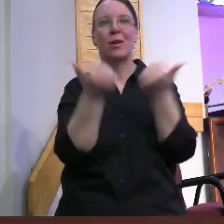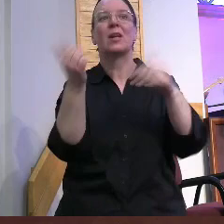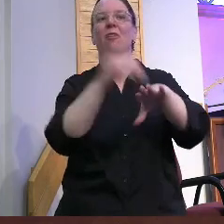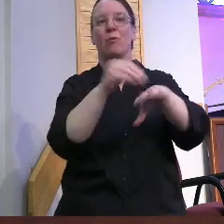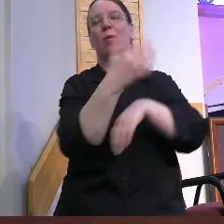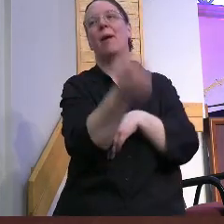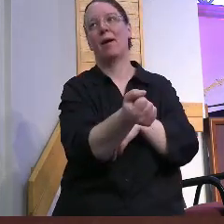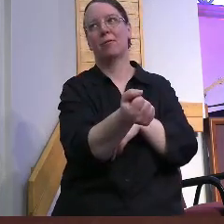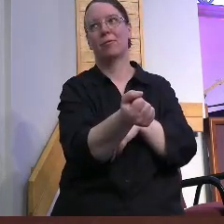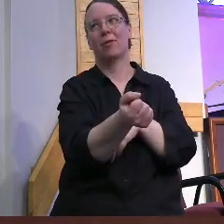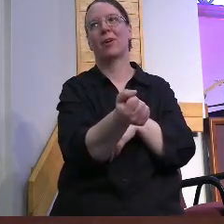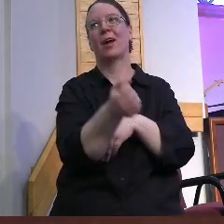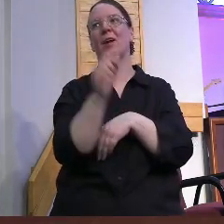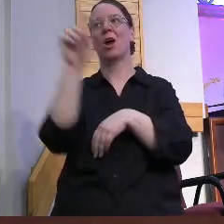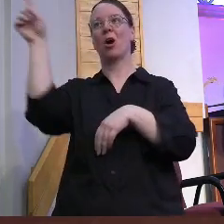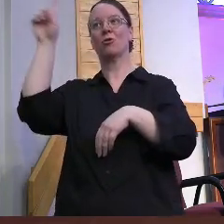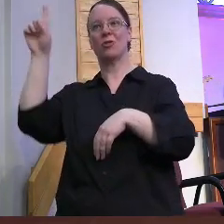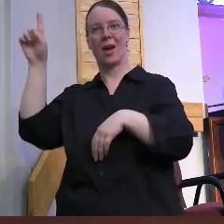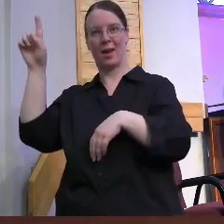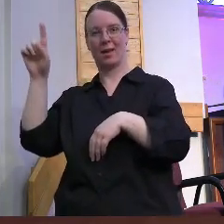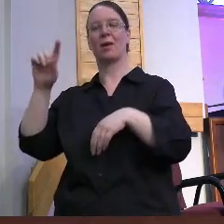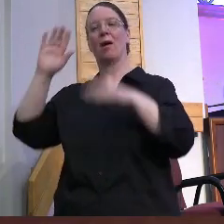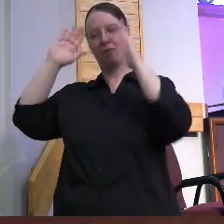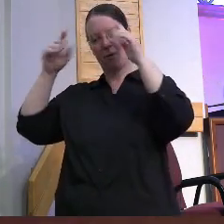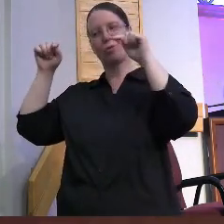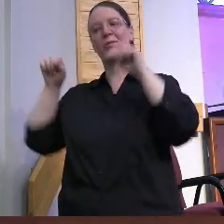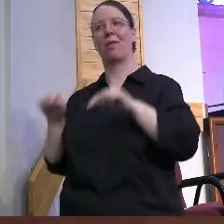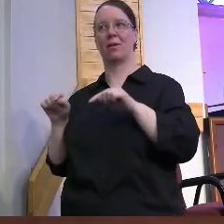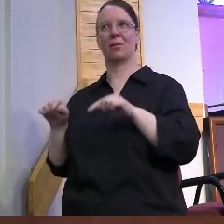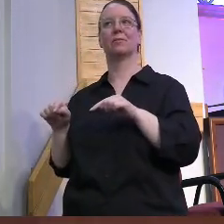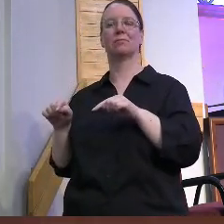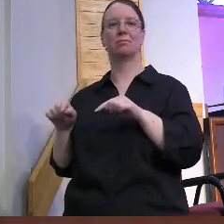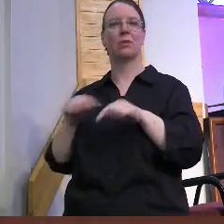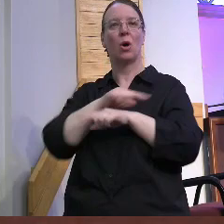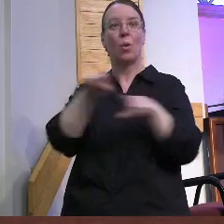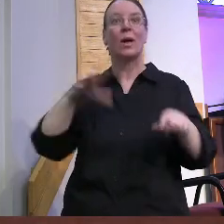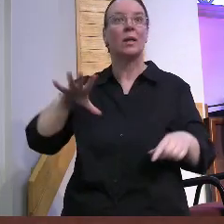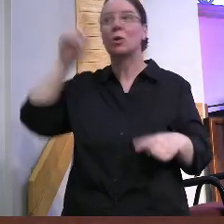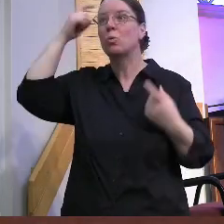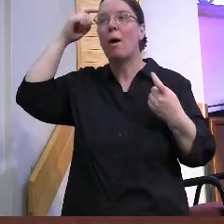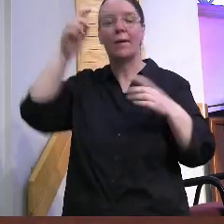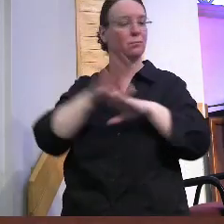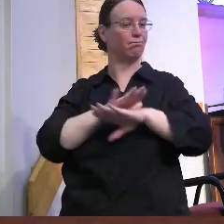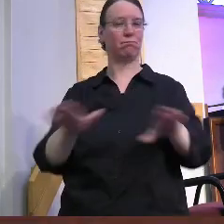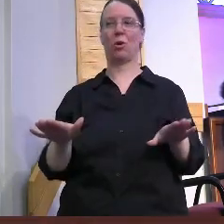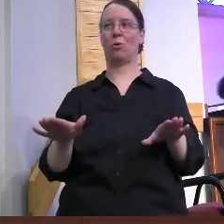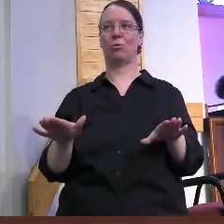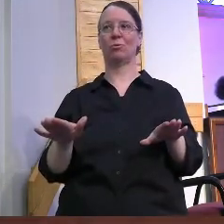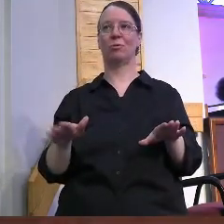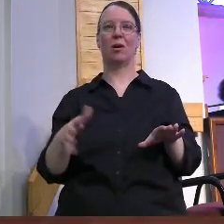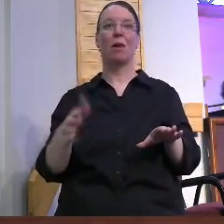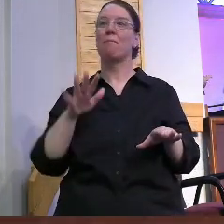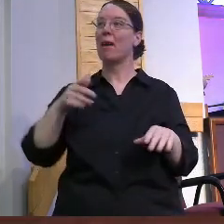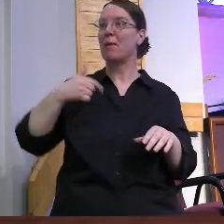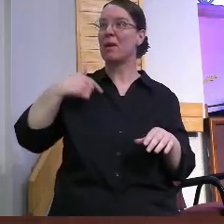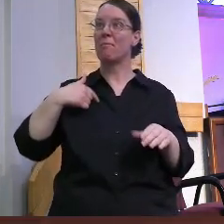the evil thereof. You don't have to worry, church. You don't have to worry. Yea, though I walk through the valley of the shadow of death, thou art with